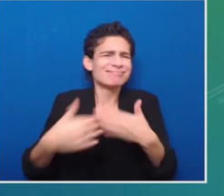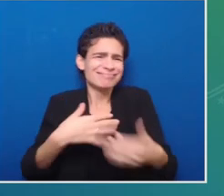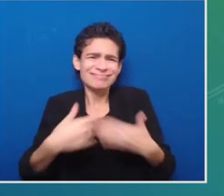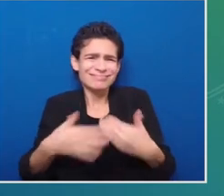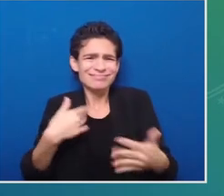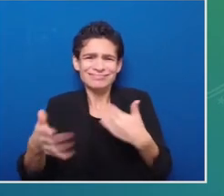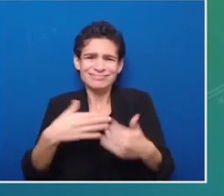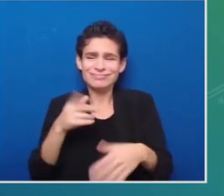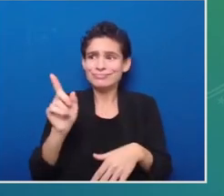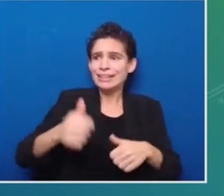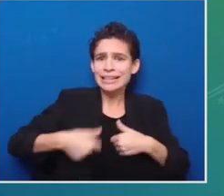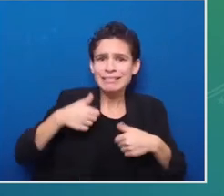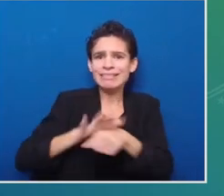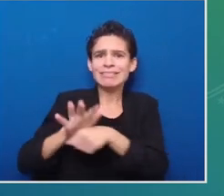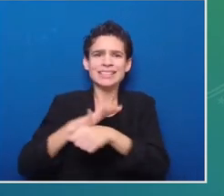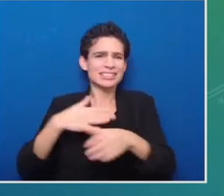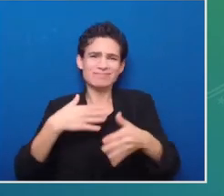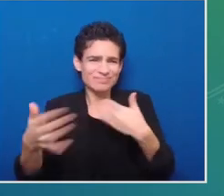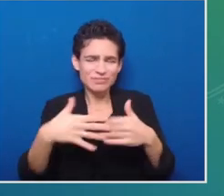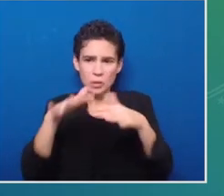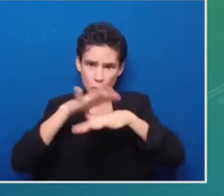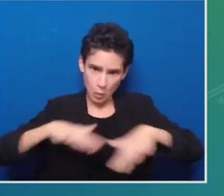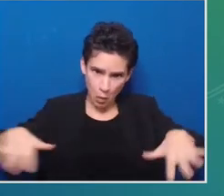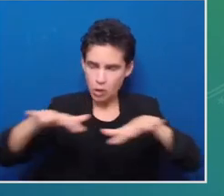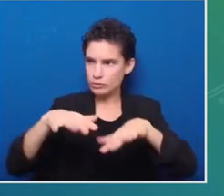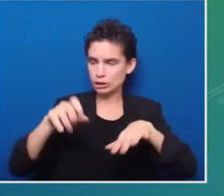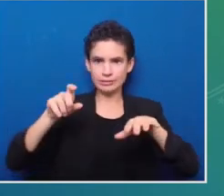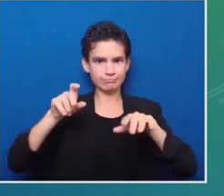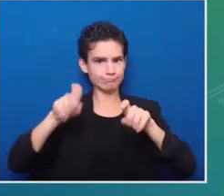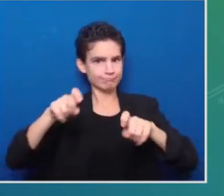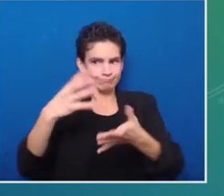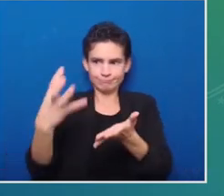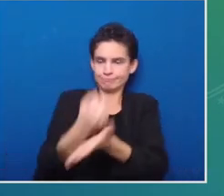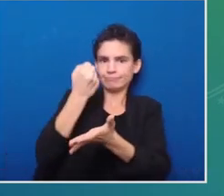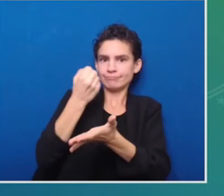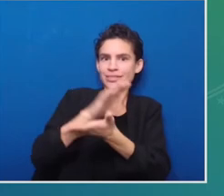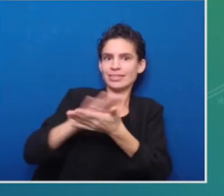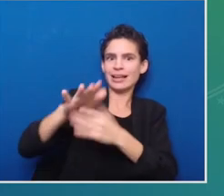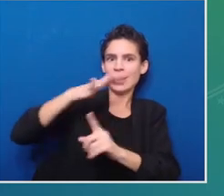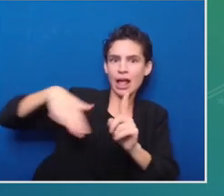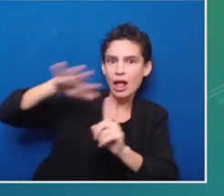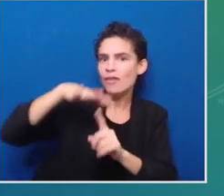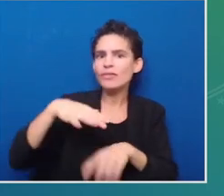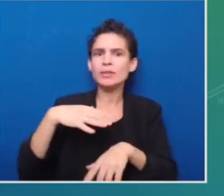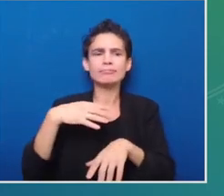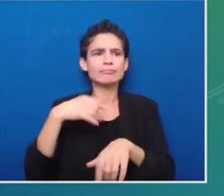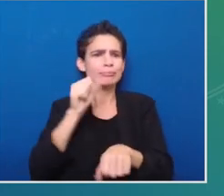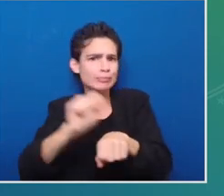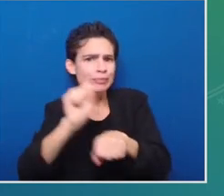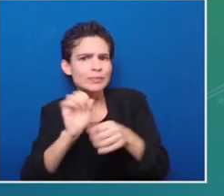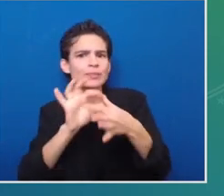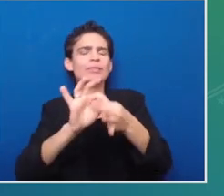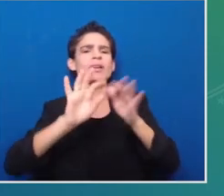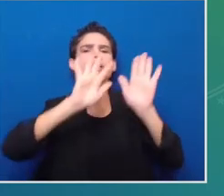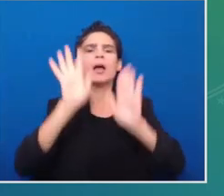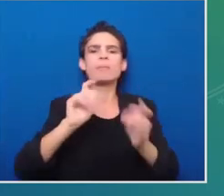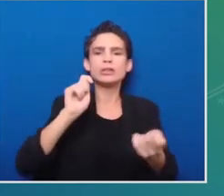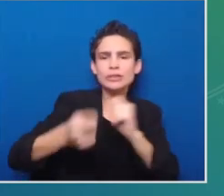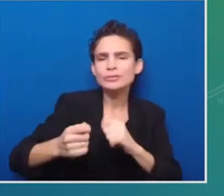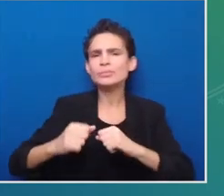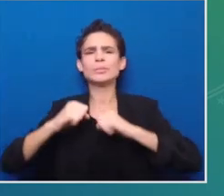in. We will move with a sense of urgency on climate change, protecting our drinking water, and enact